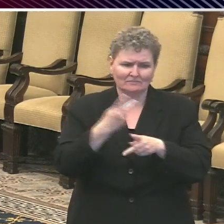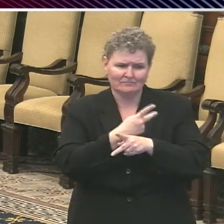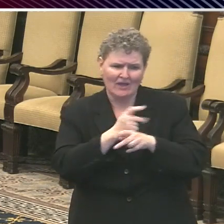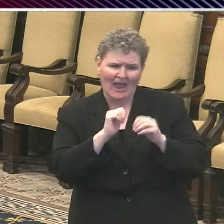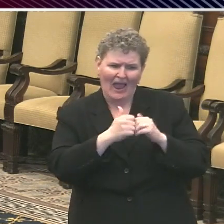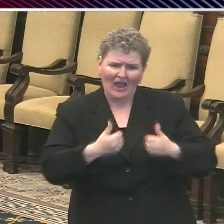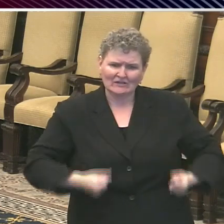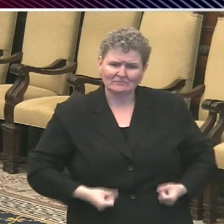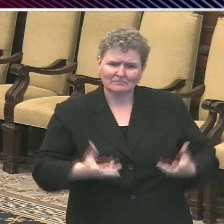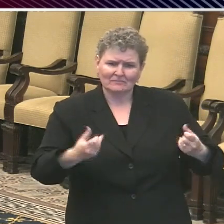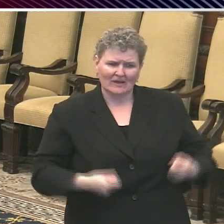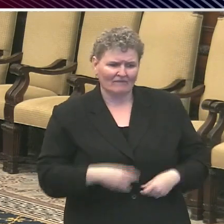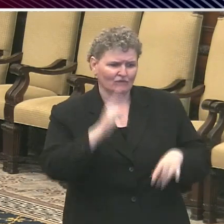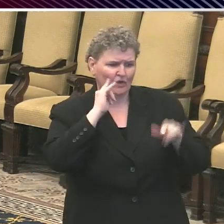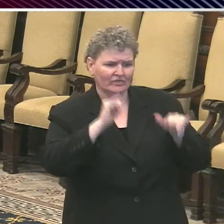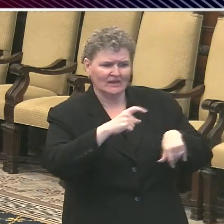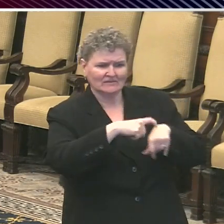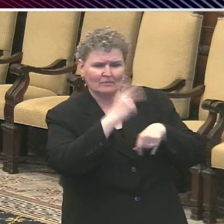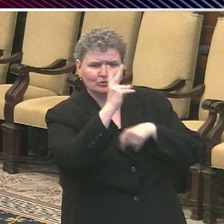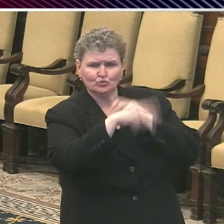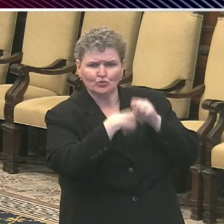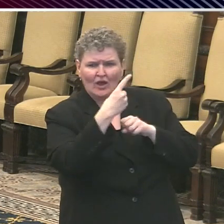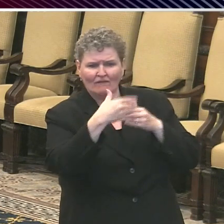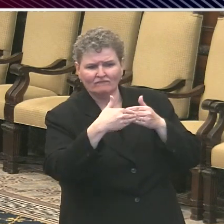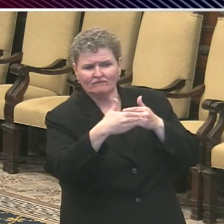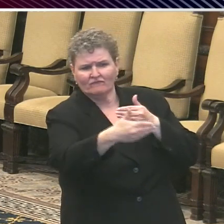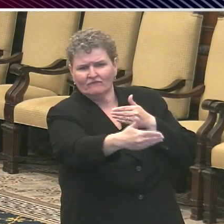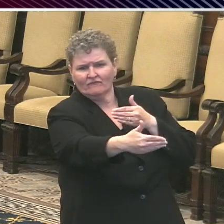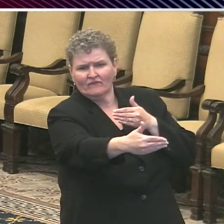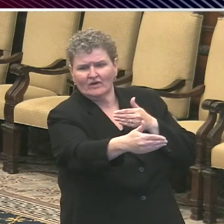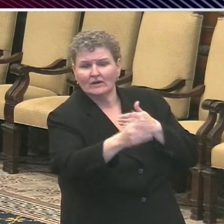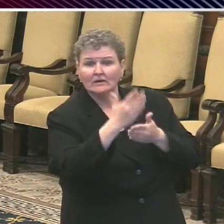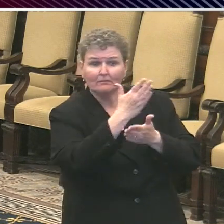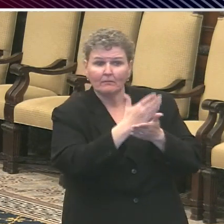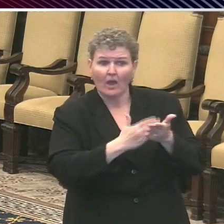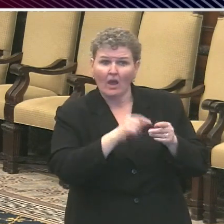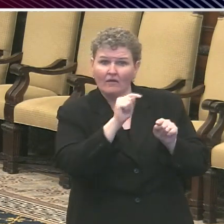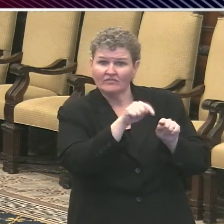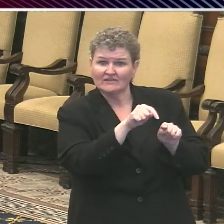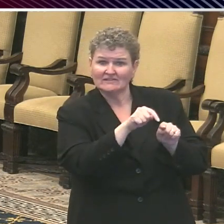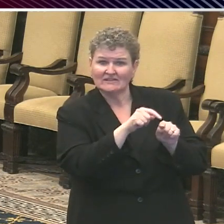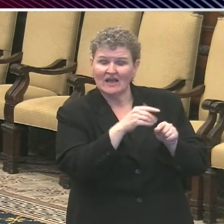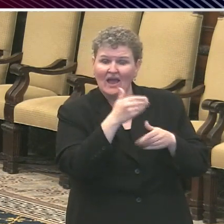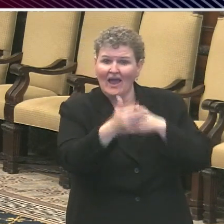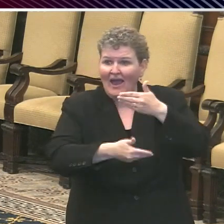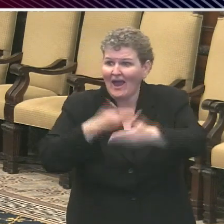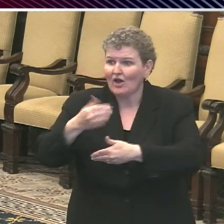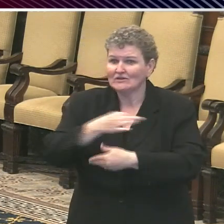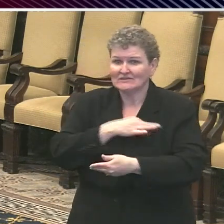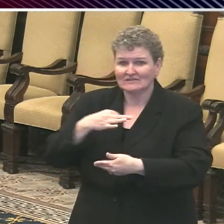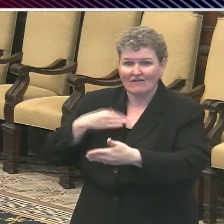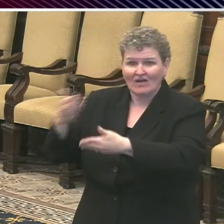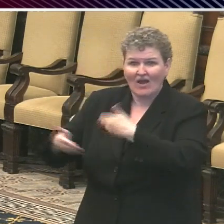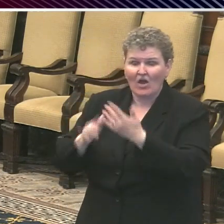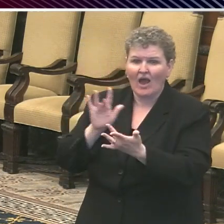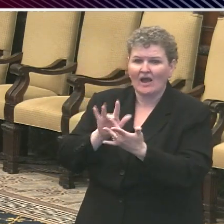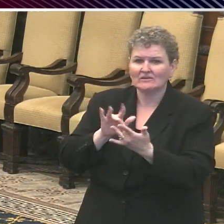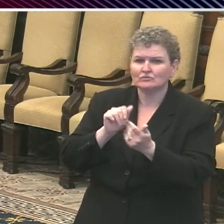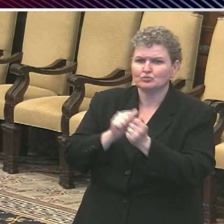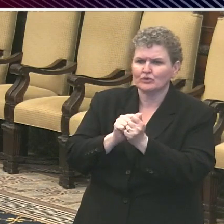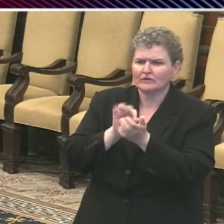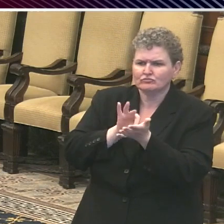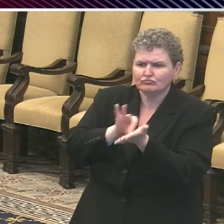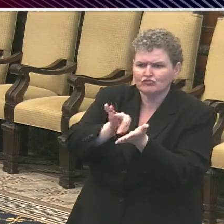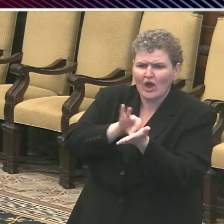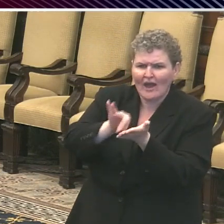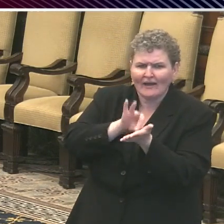just talking about now is just the very first piece of this, which is just the staffing contract for contact tracers. Yeah, and I would actually